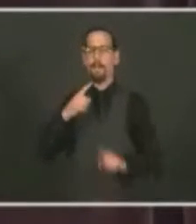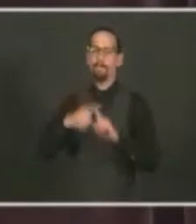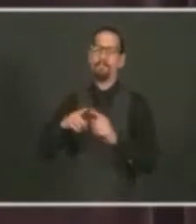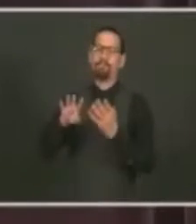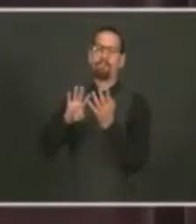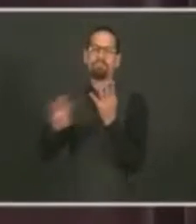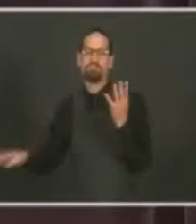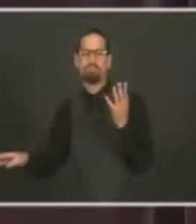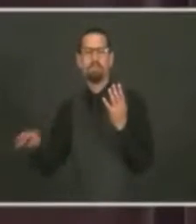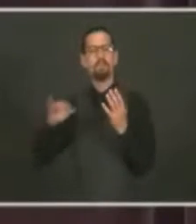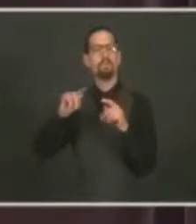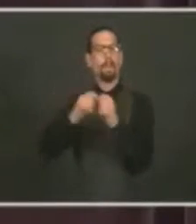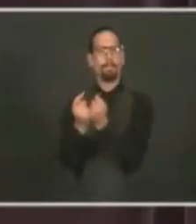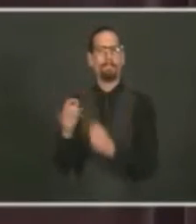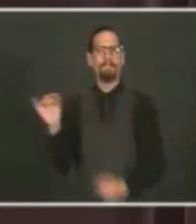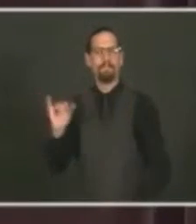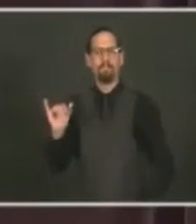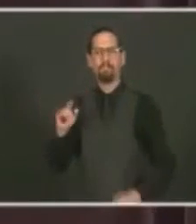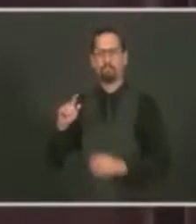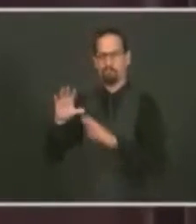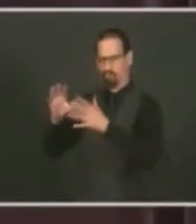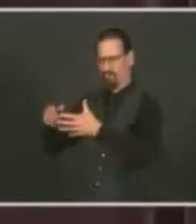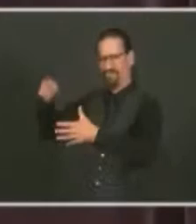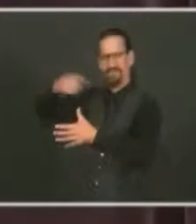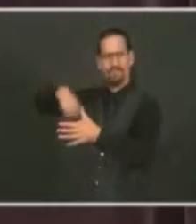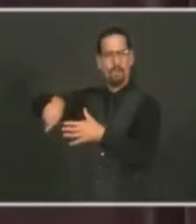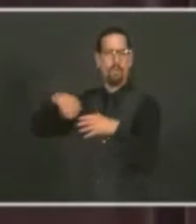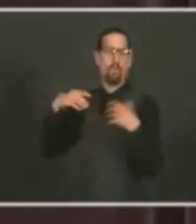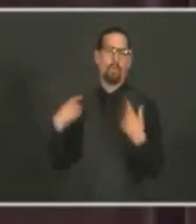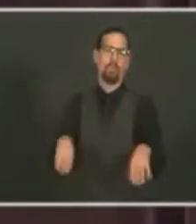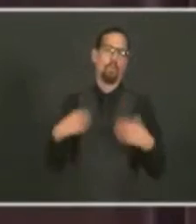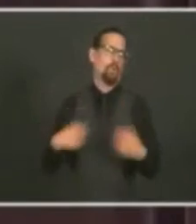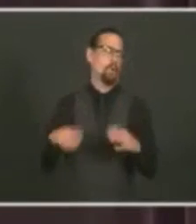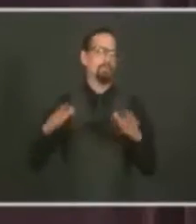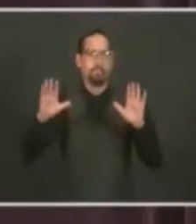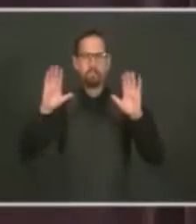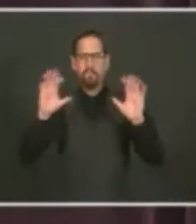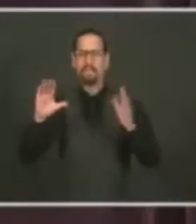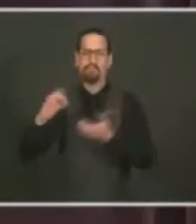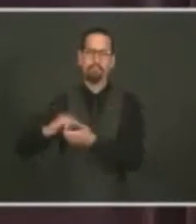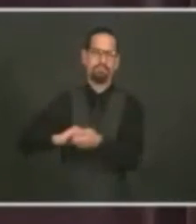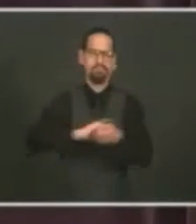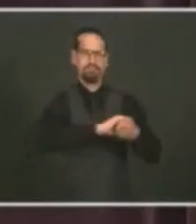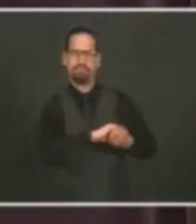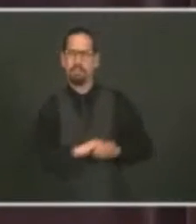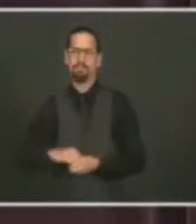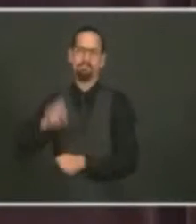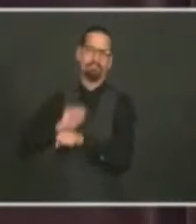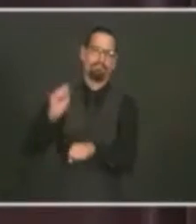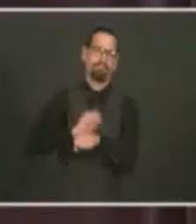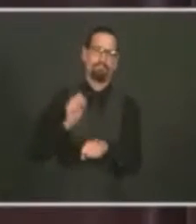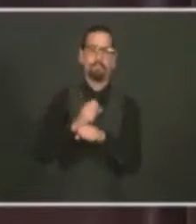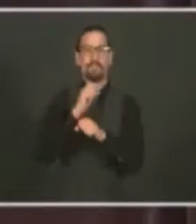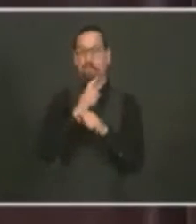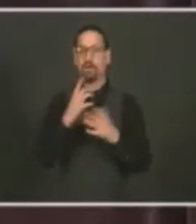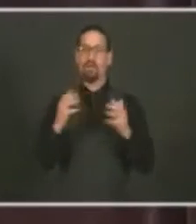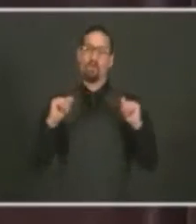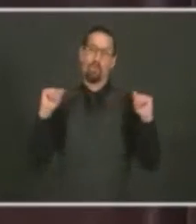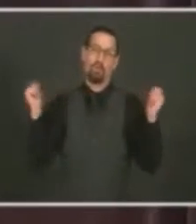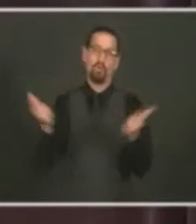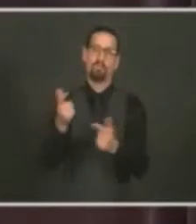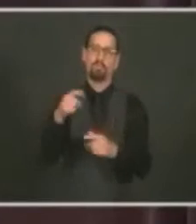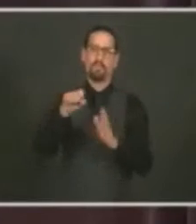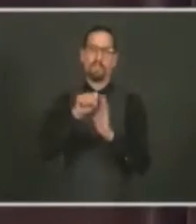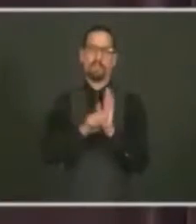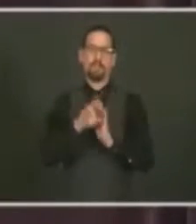types of teams that have worked diligently together to help make people safe in Rhode Island.